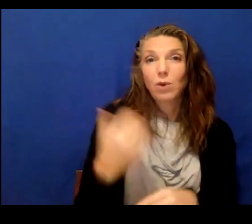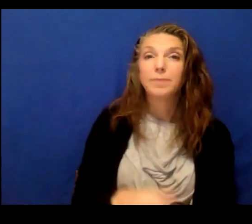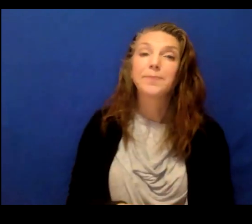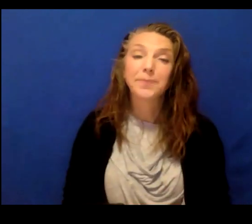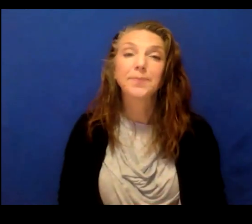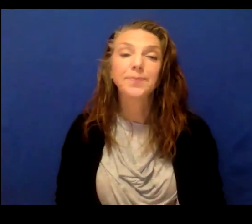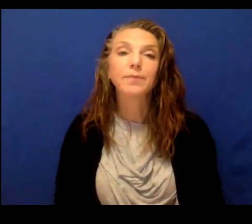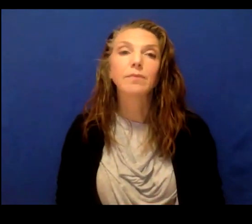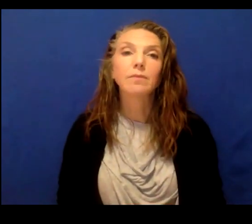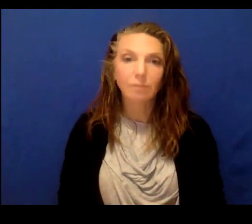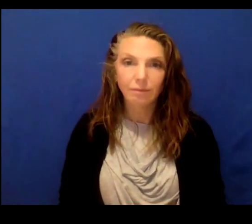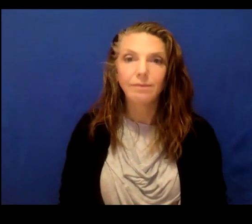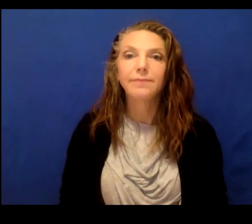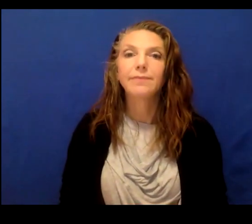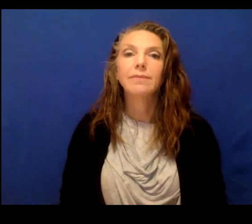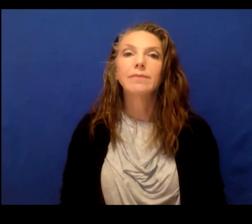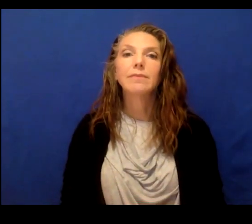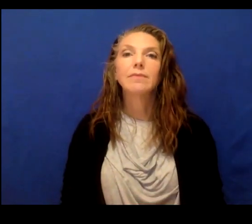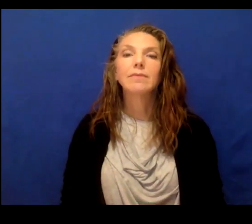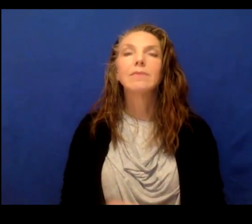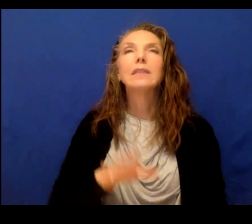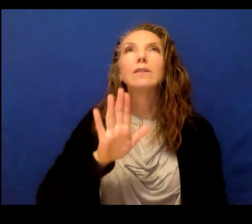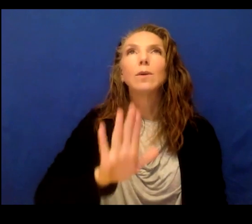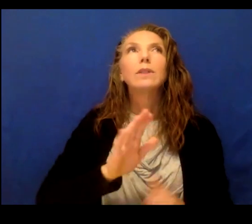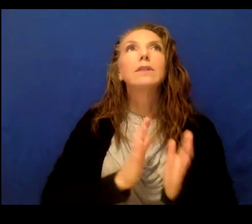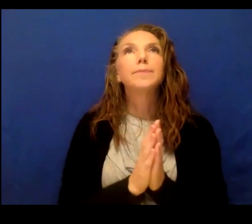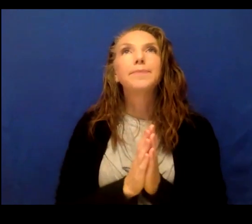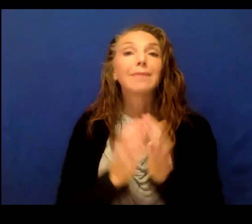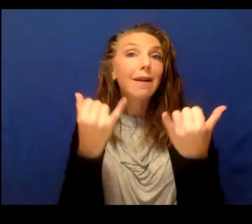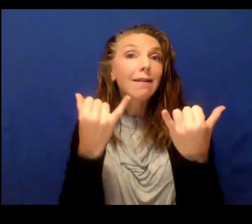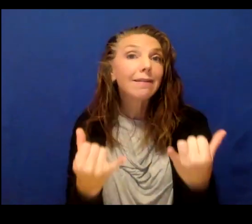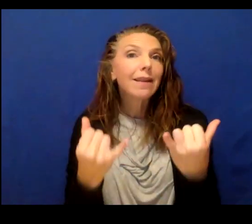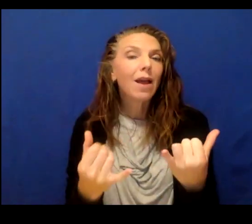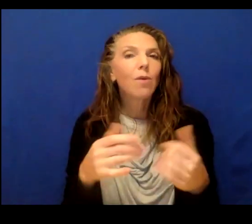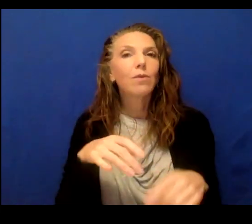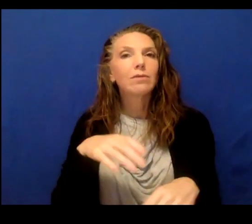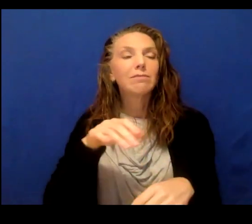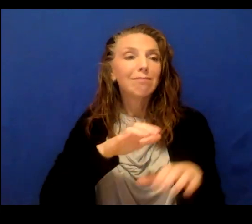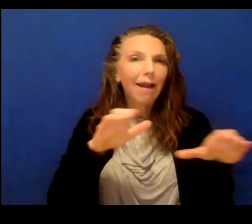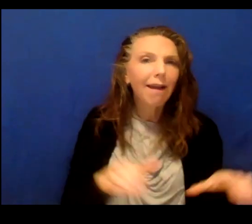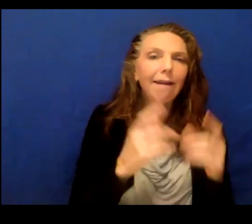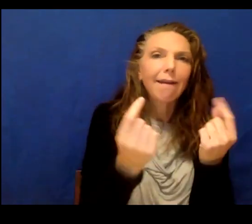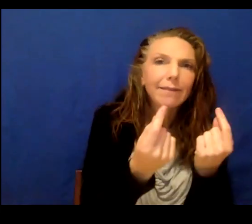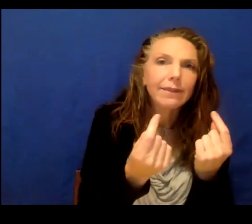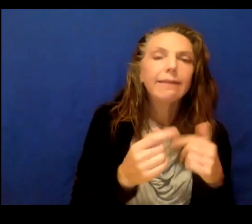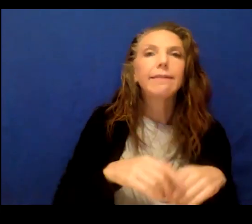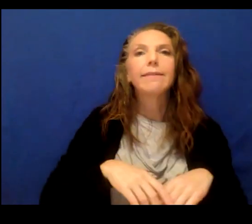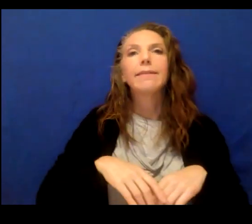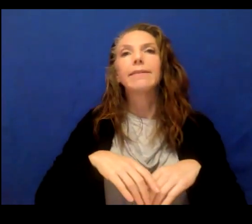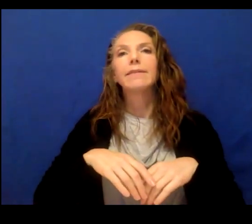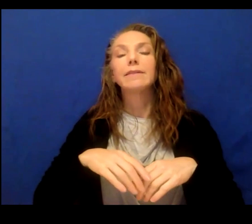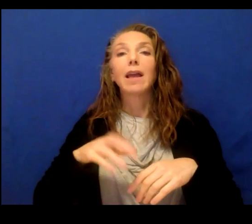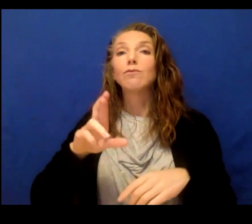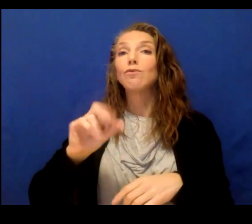So with that in mind, and thinking about those activities and routines and steps of the routines, I'd